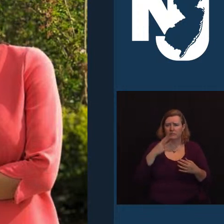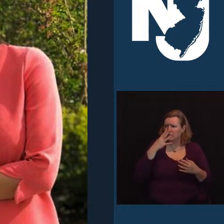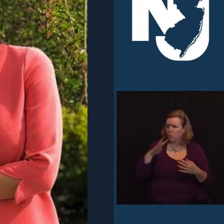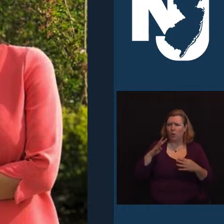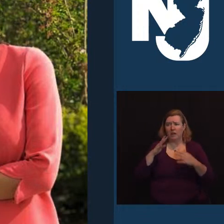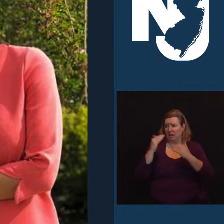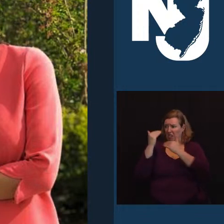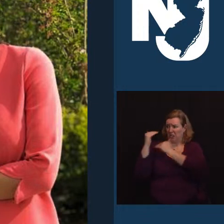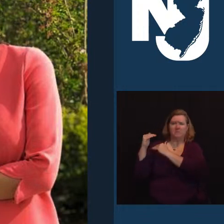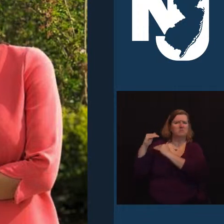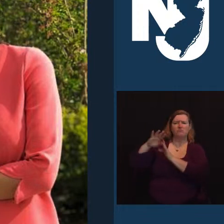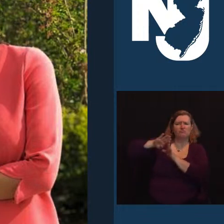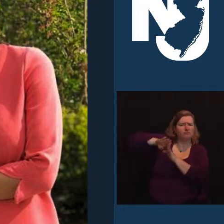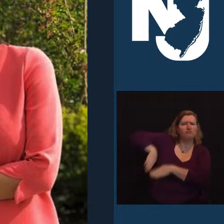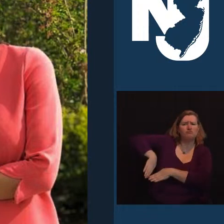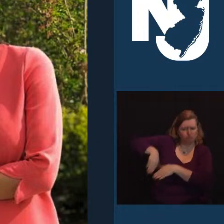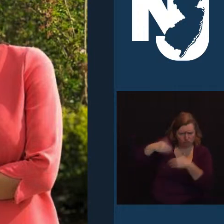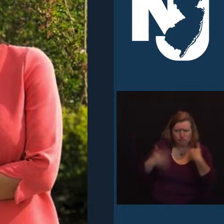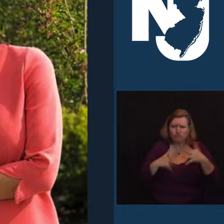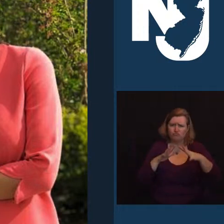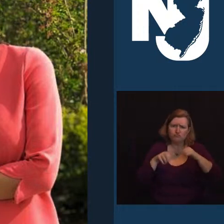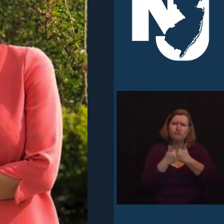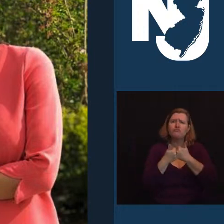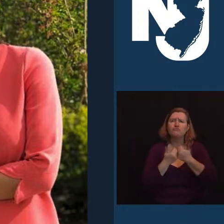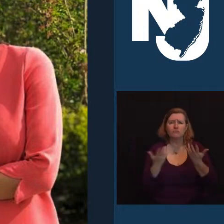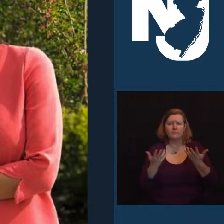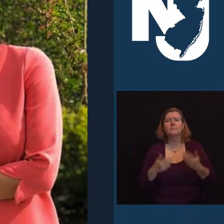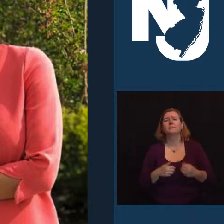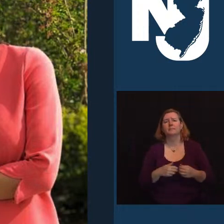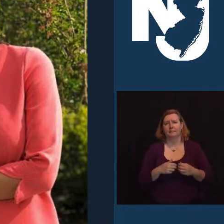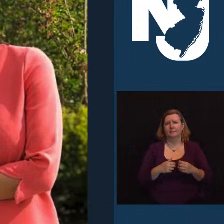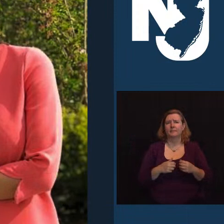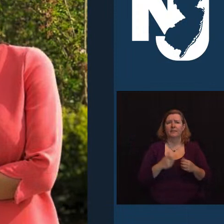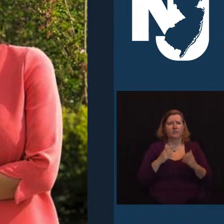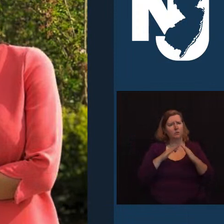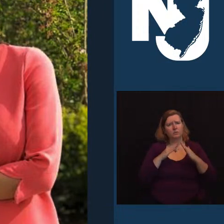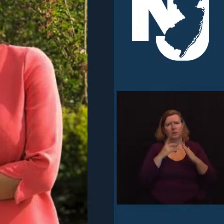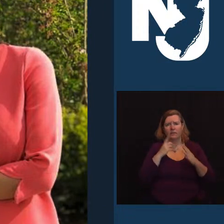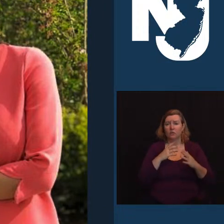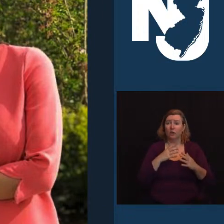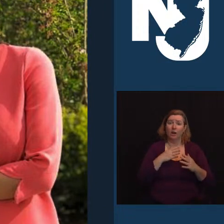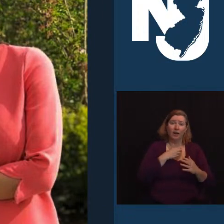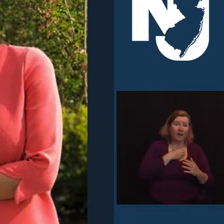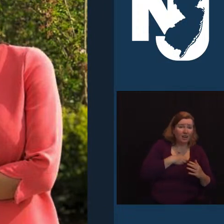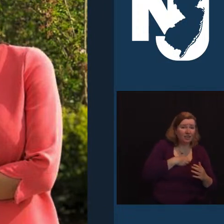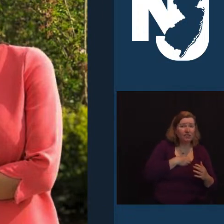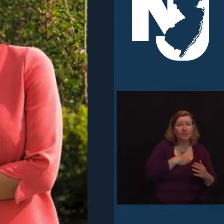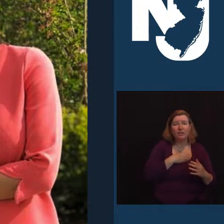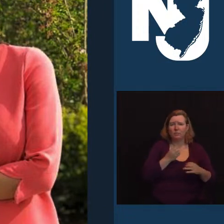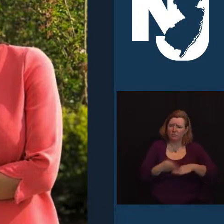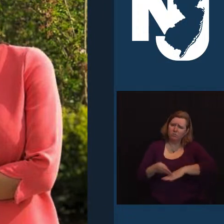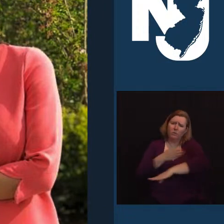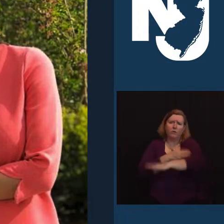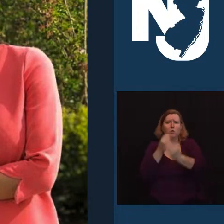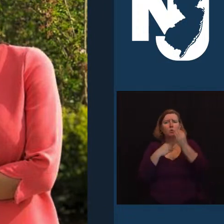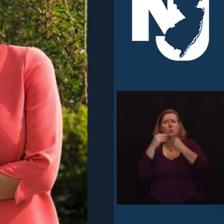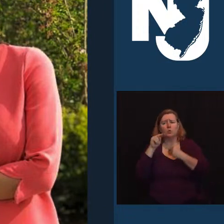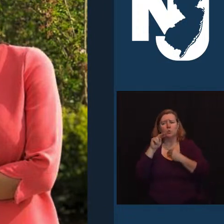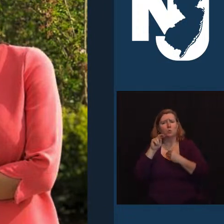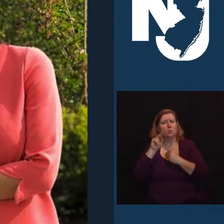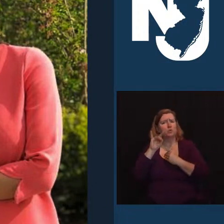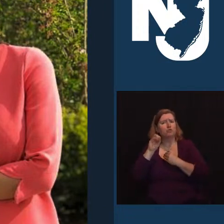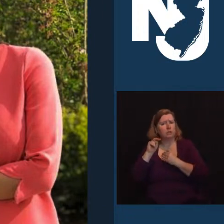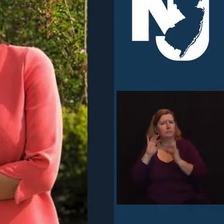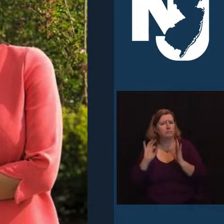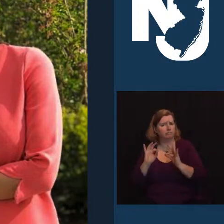create sustainable long-term models for addressing hunger and nutritional health. Through the New Jersey Economic